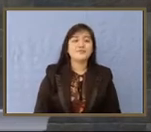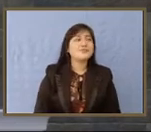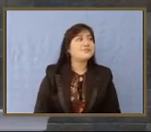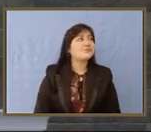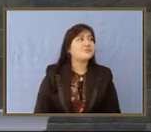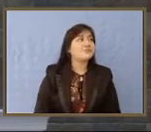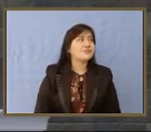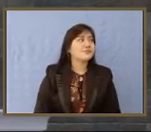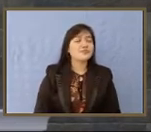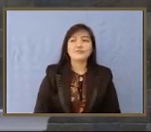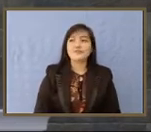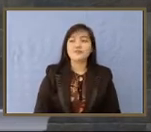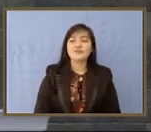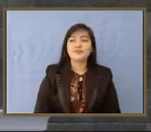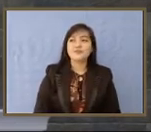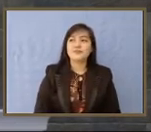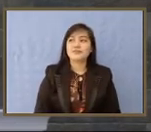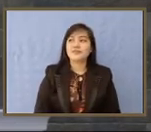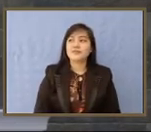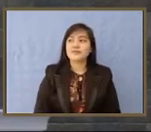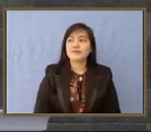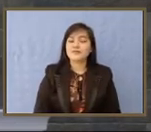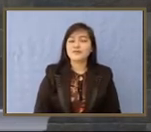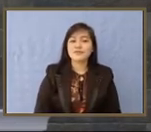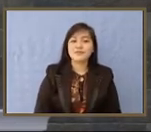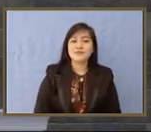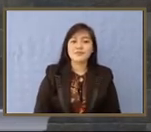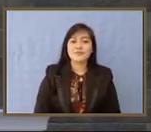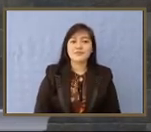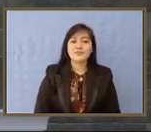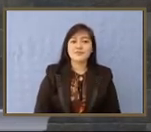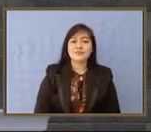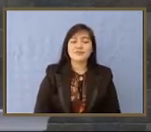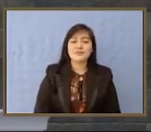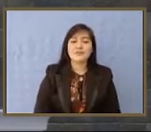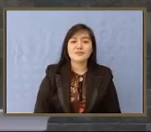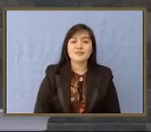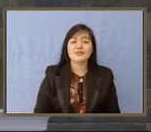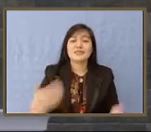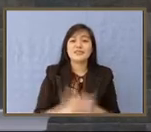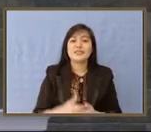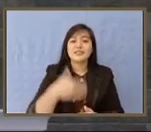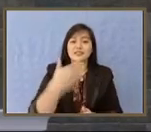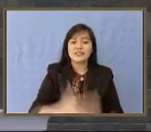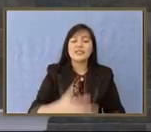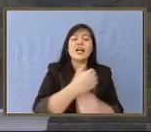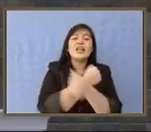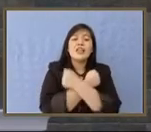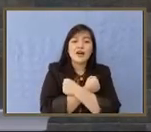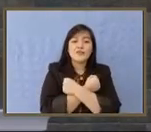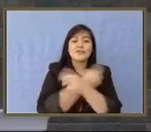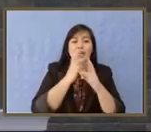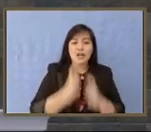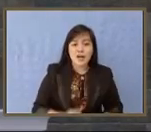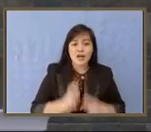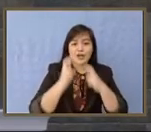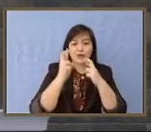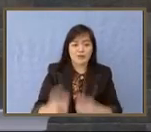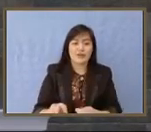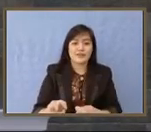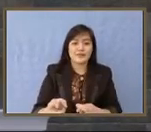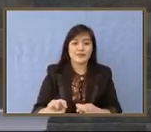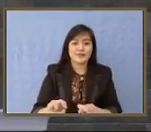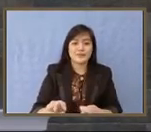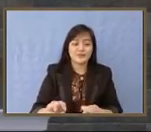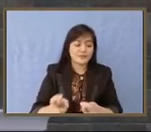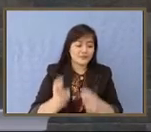so yan po yung makikita natin yan. Mababasa po natin yan. And then the last is the love's reward. The love's